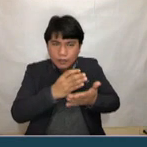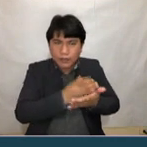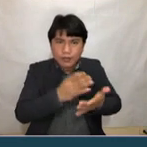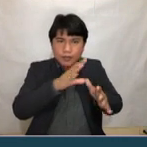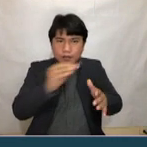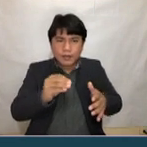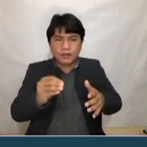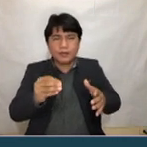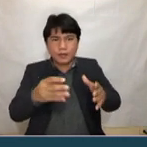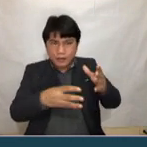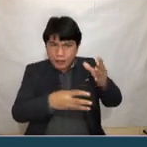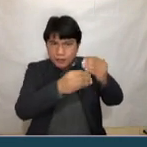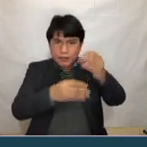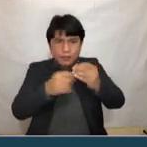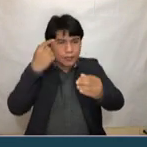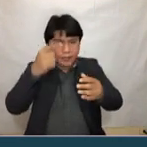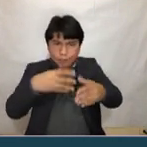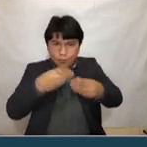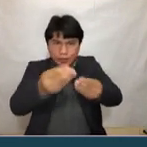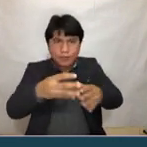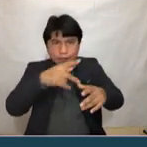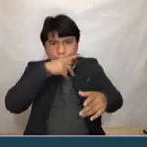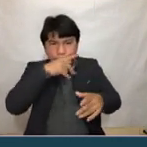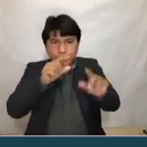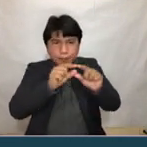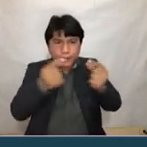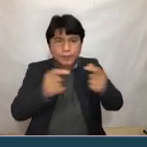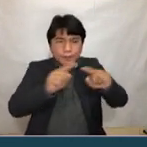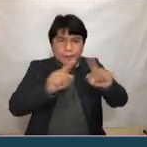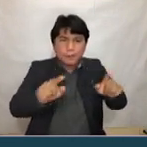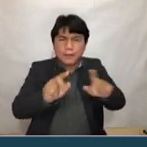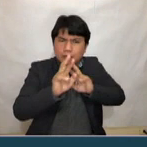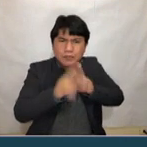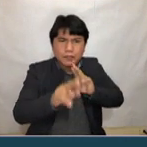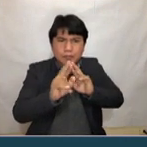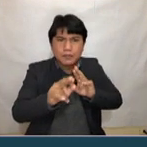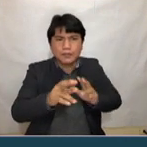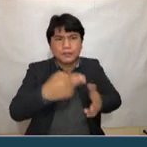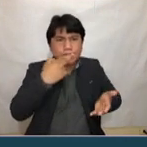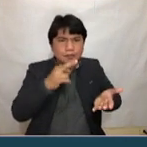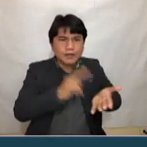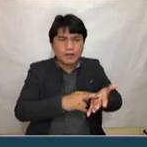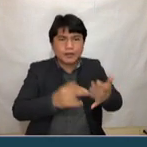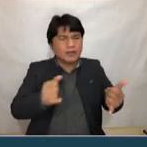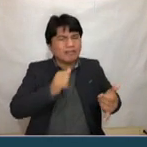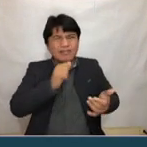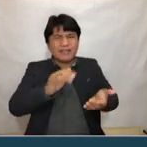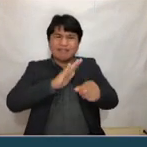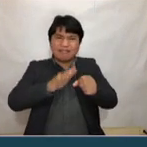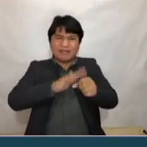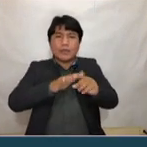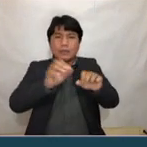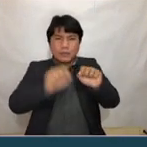liquidity provided to the private sector. But as you have been reporting, this is not necessarily going to be enough. So the way to think